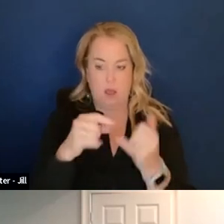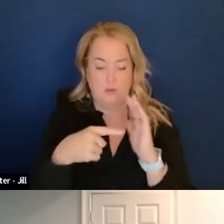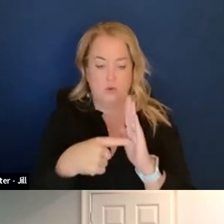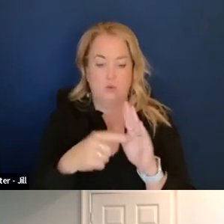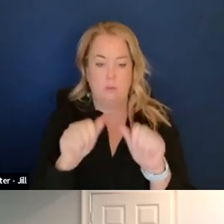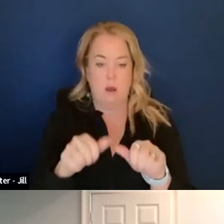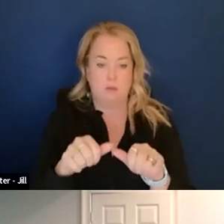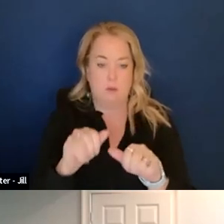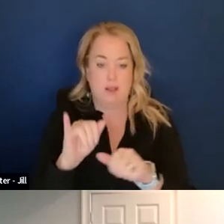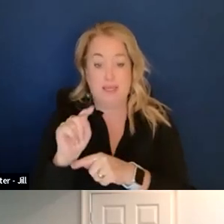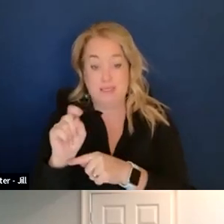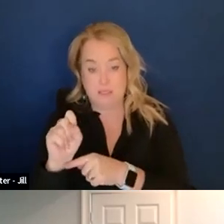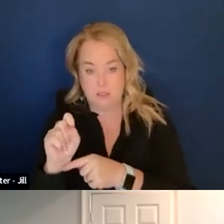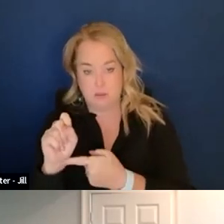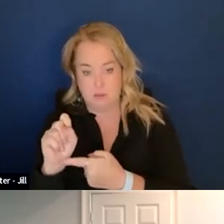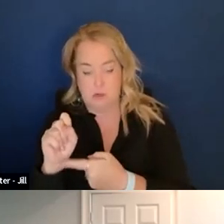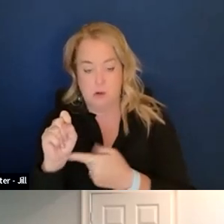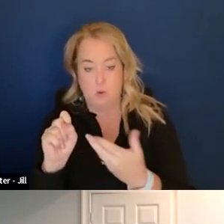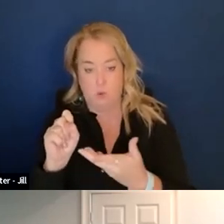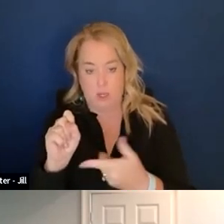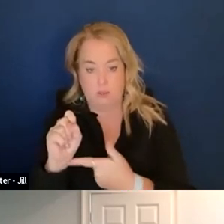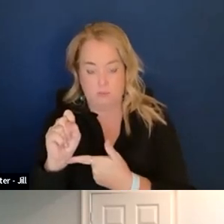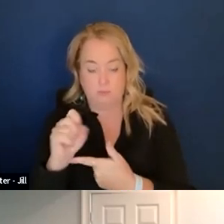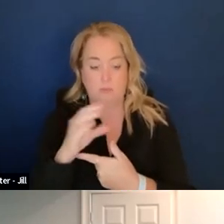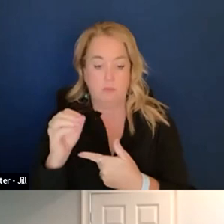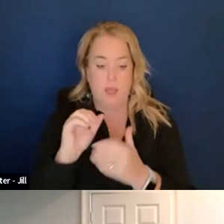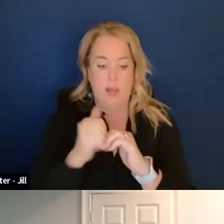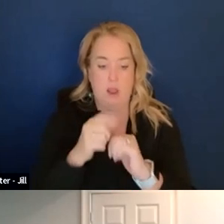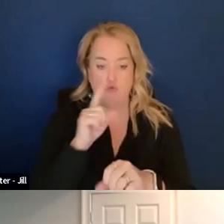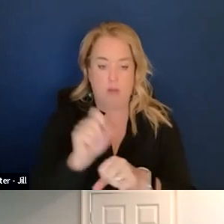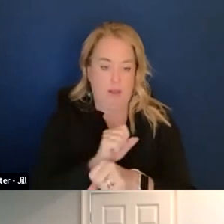possible its and how realistic they are,